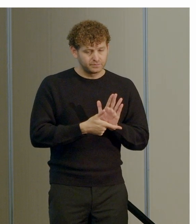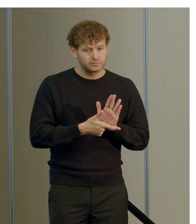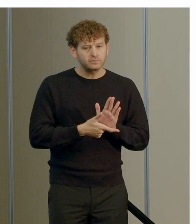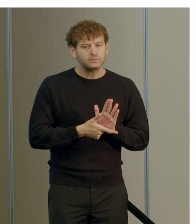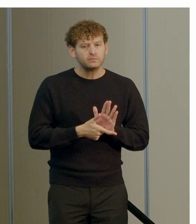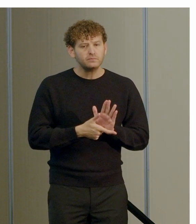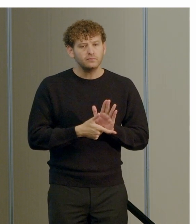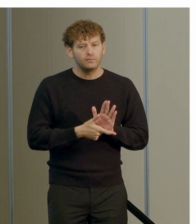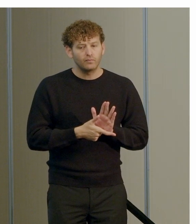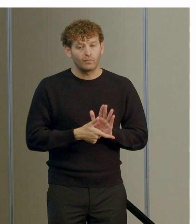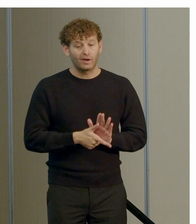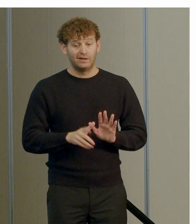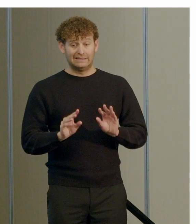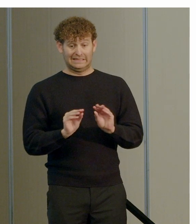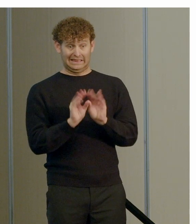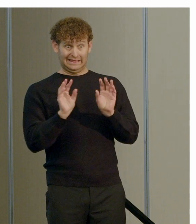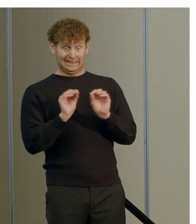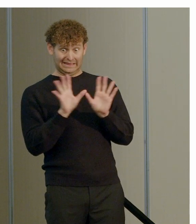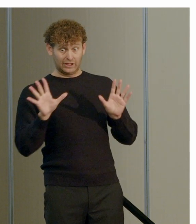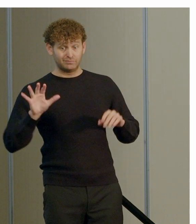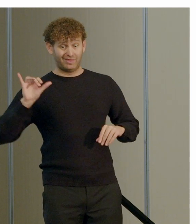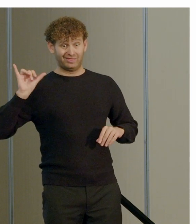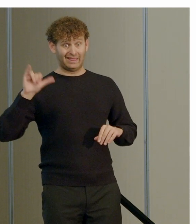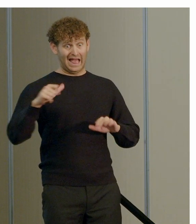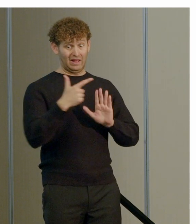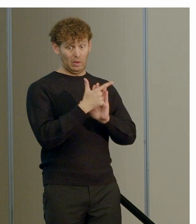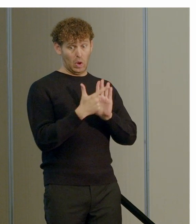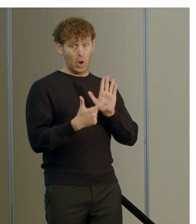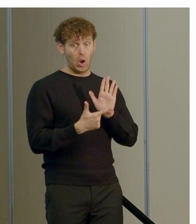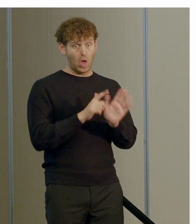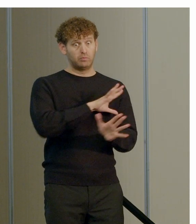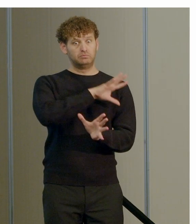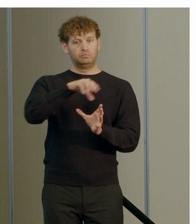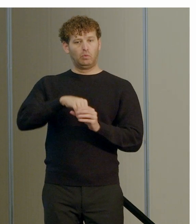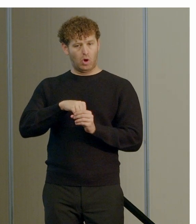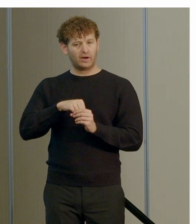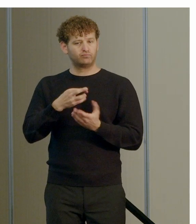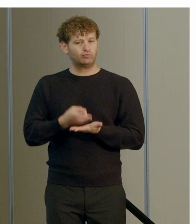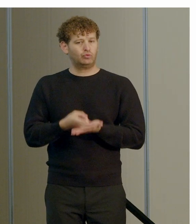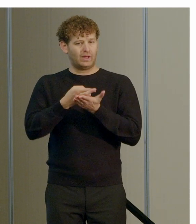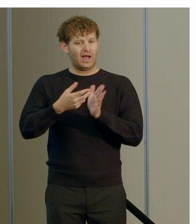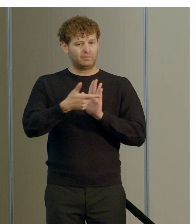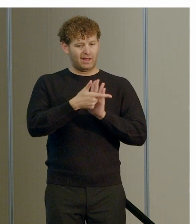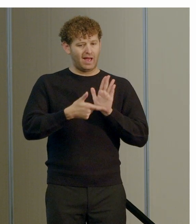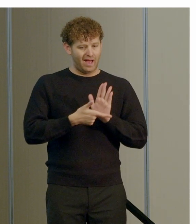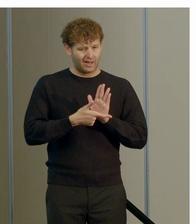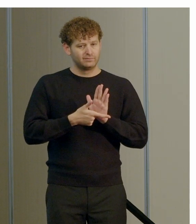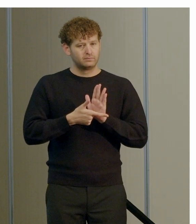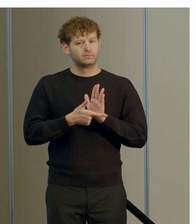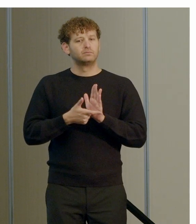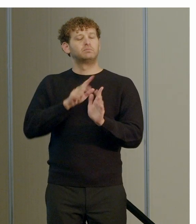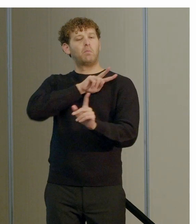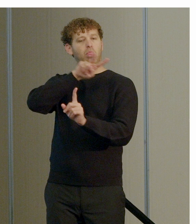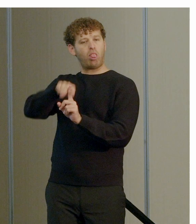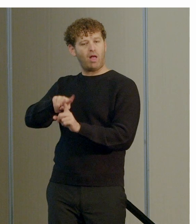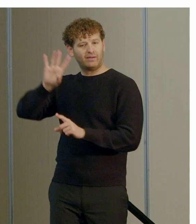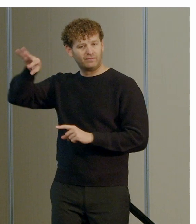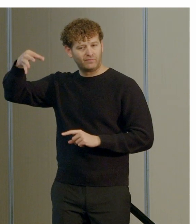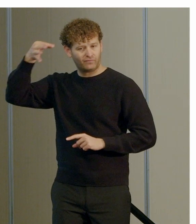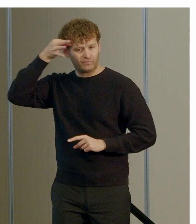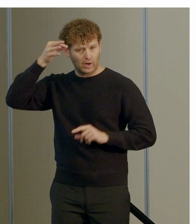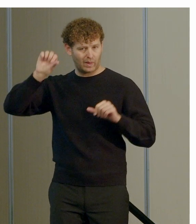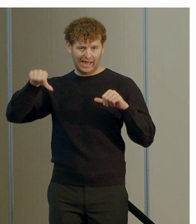of the Rehabilitation Act, it applies to federal agencies directly and only. It does